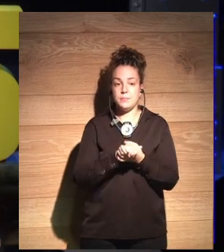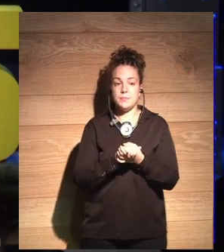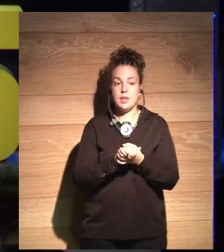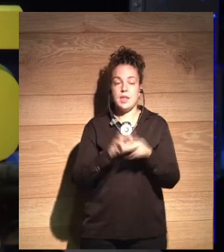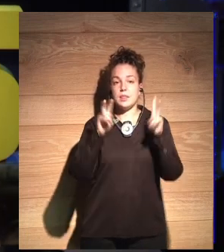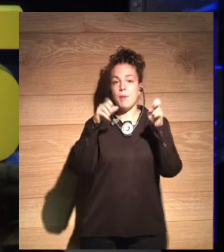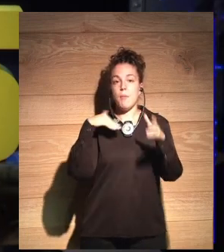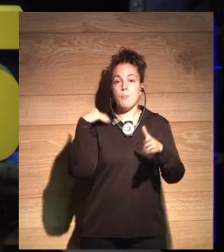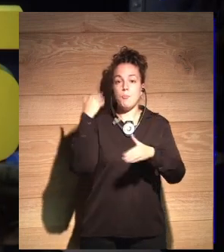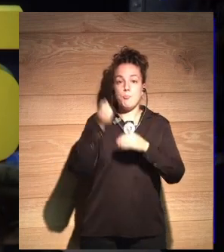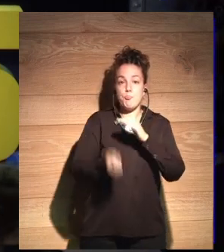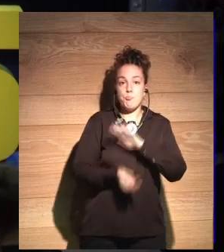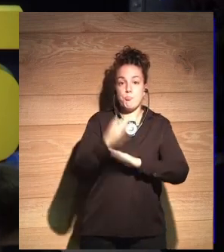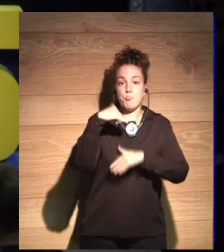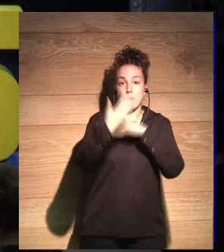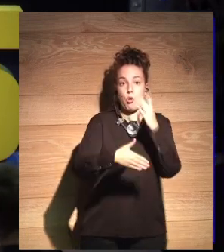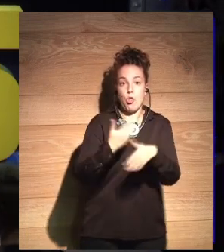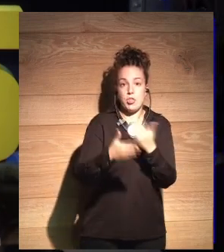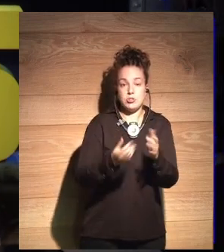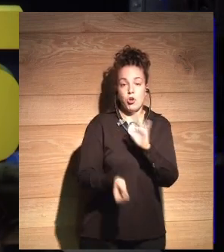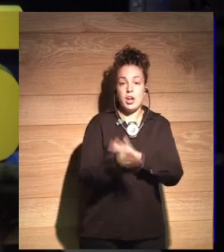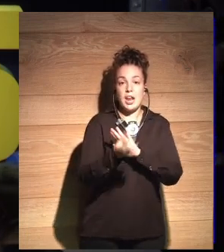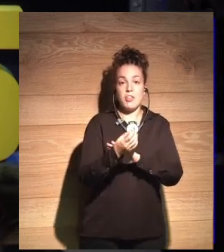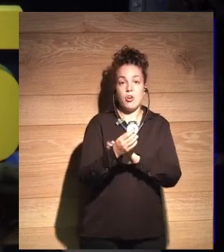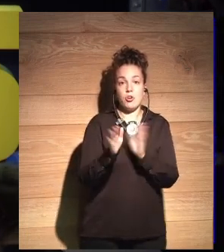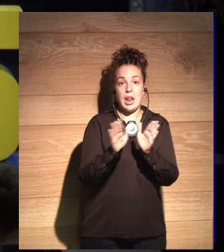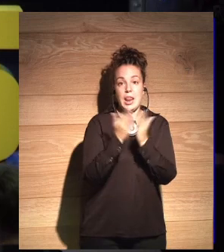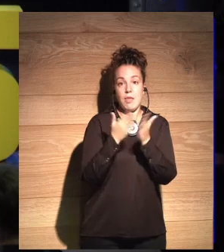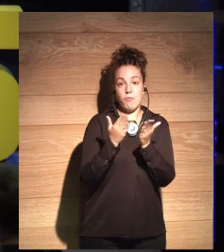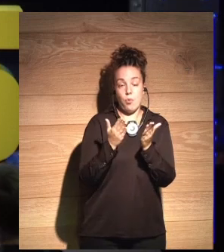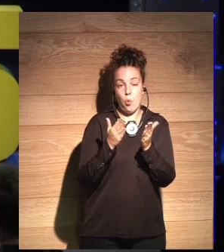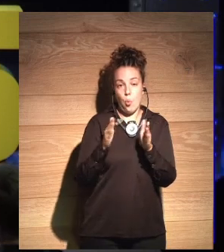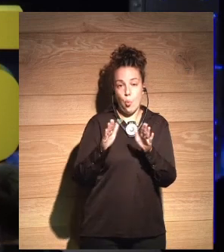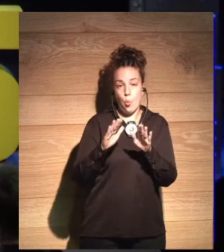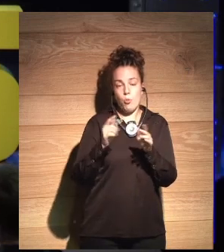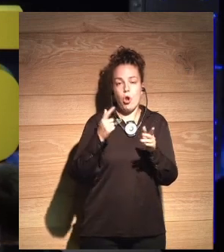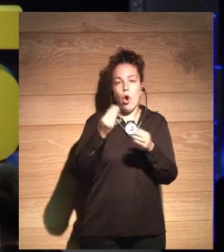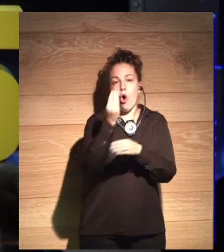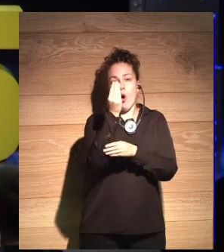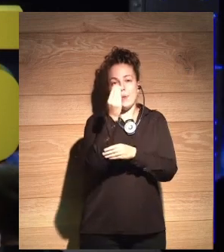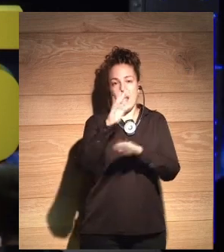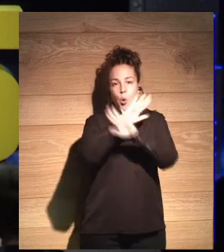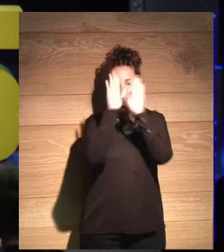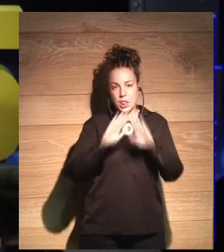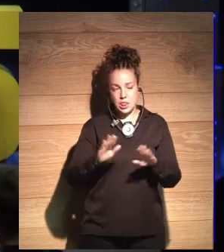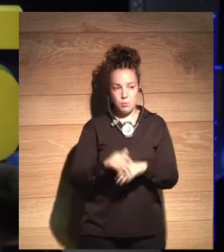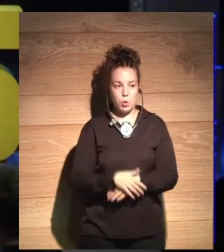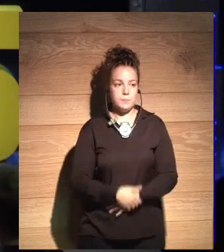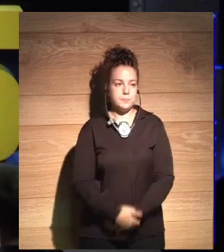to talk about the process of creation of his last work,